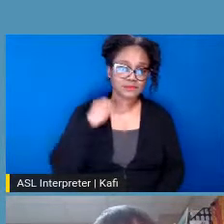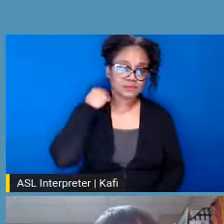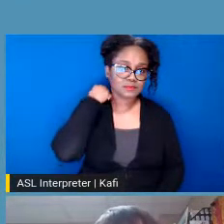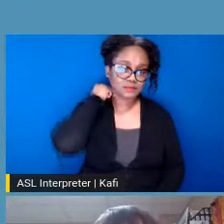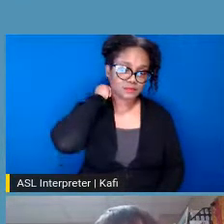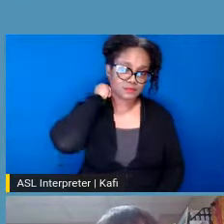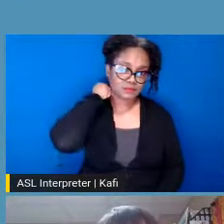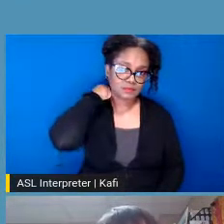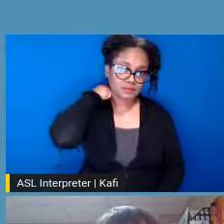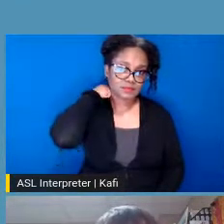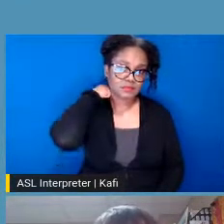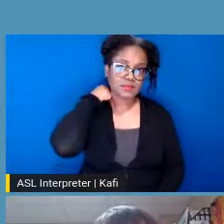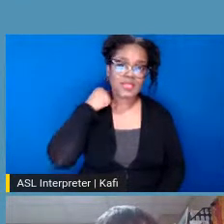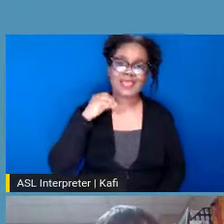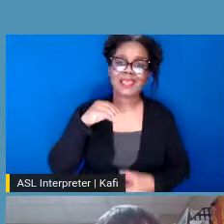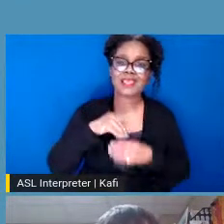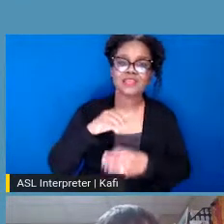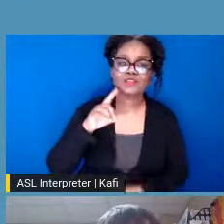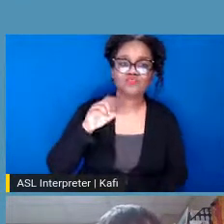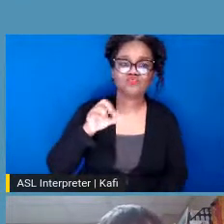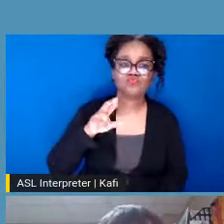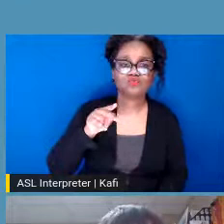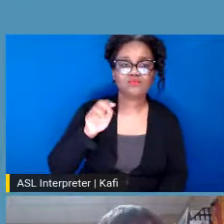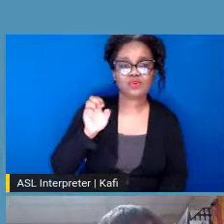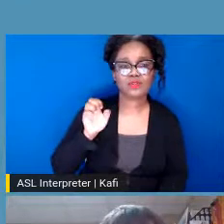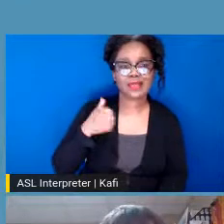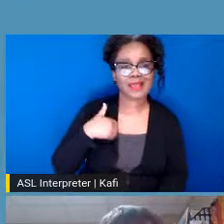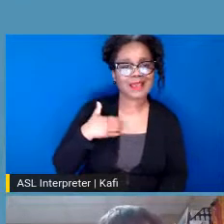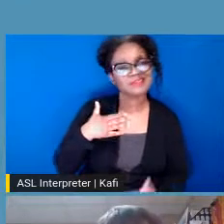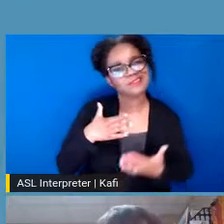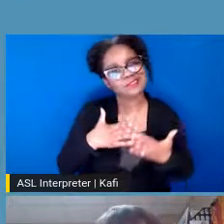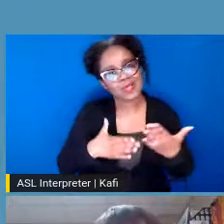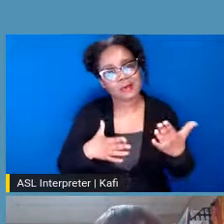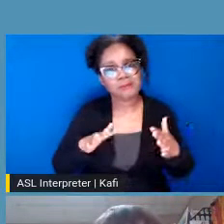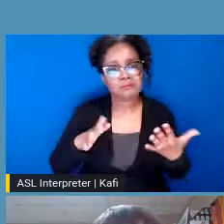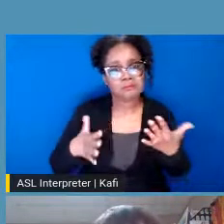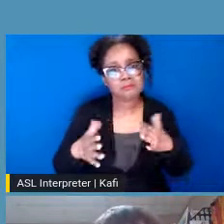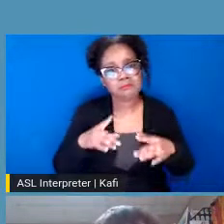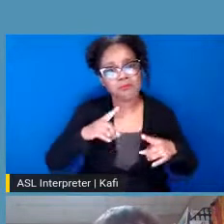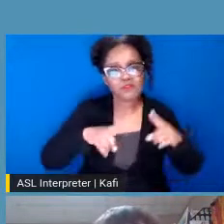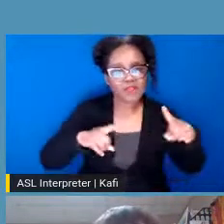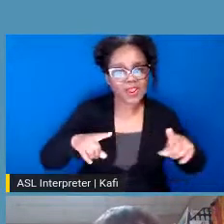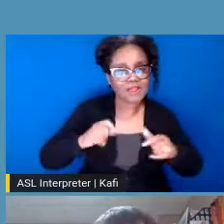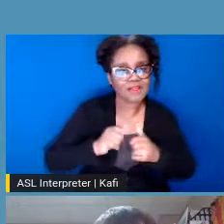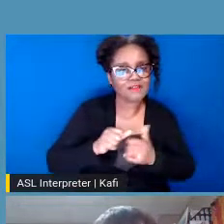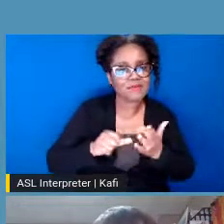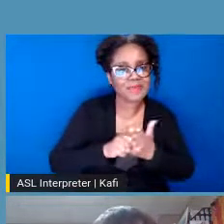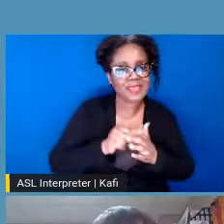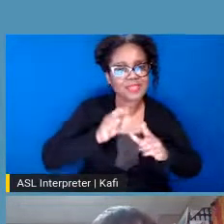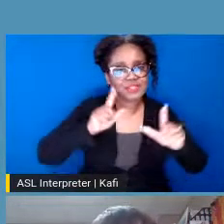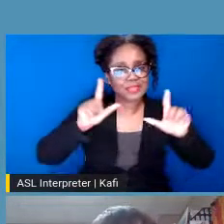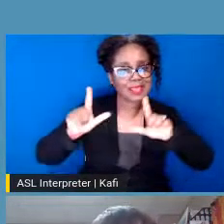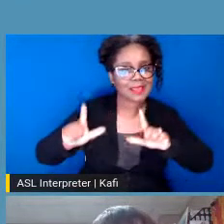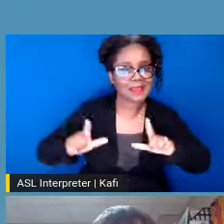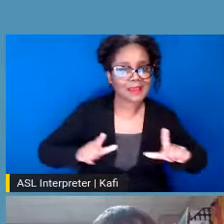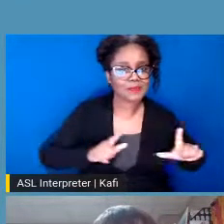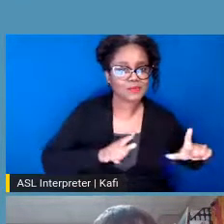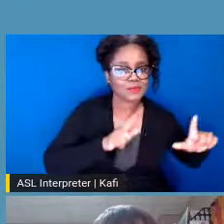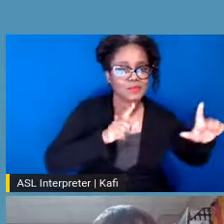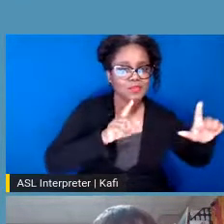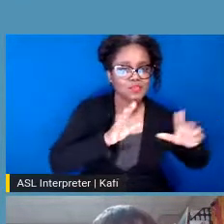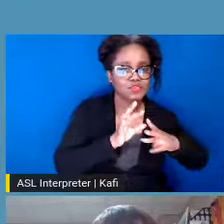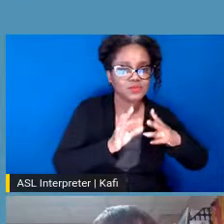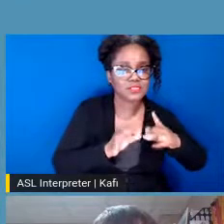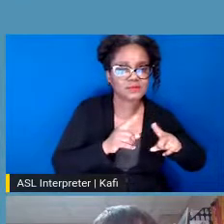have some variety of page layout choices and configurations. But what I